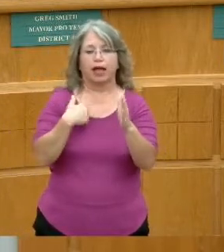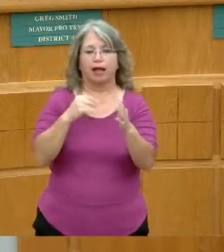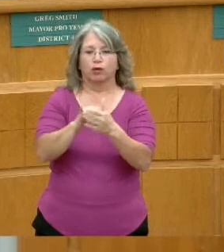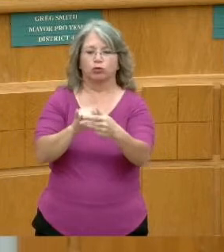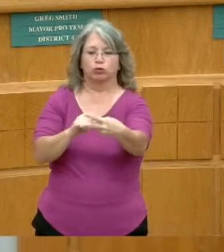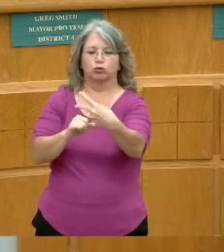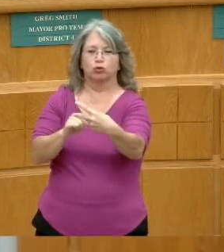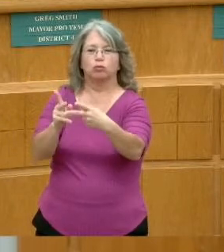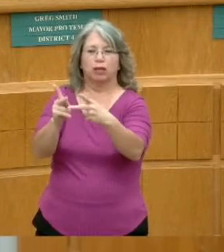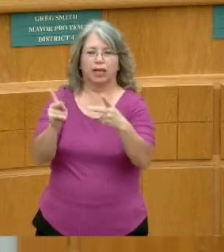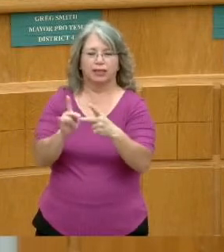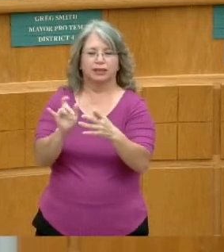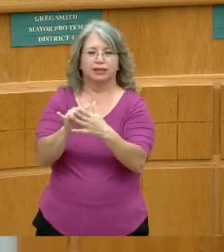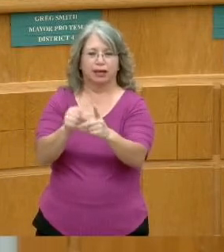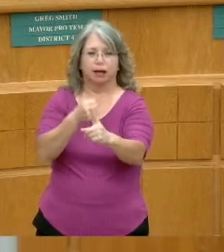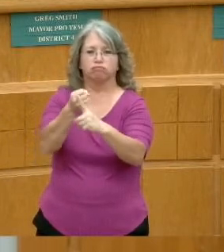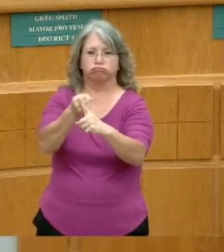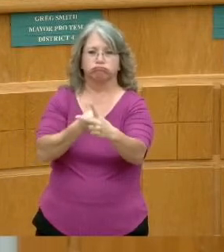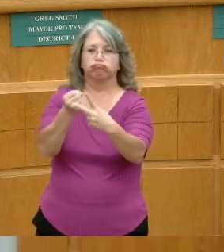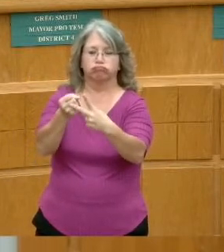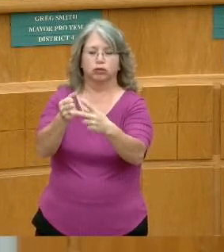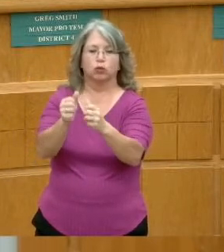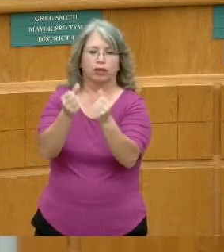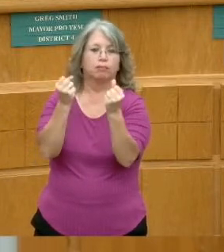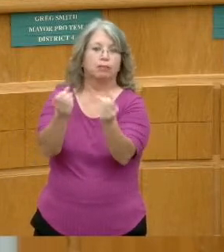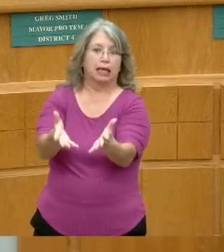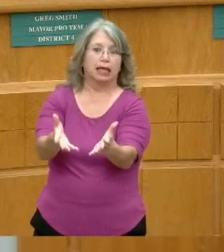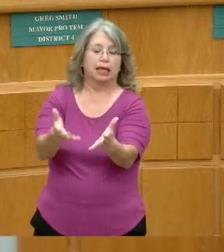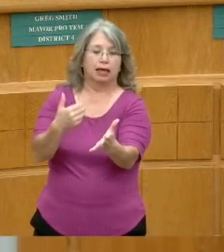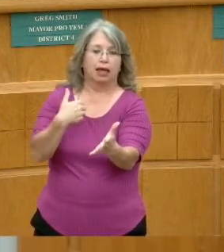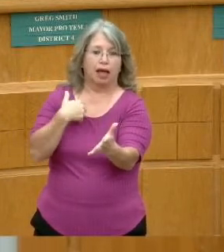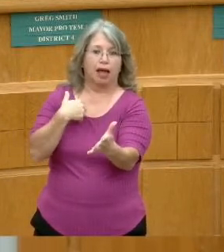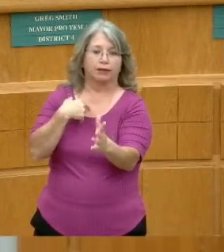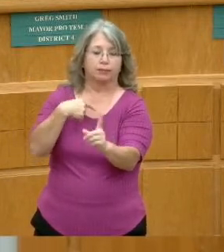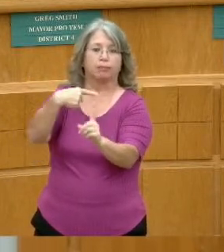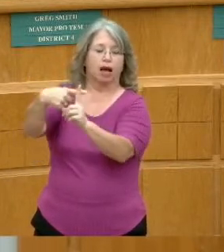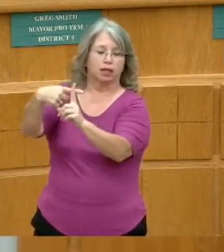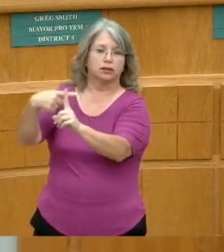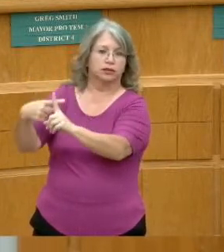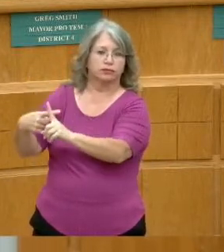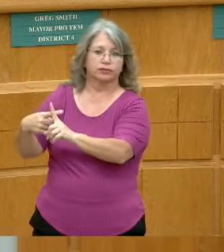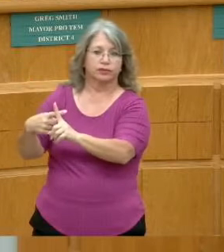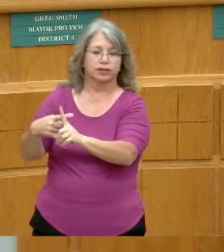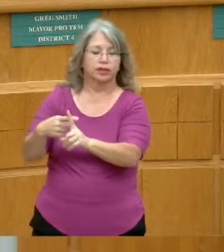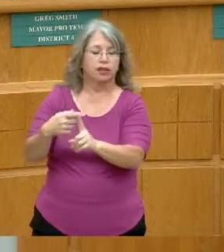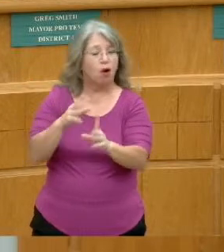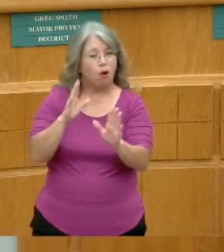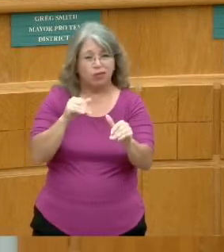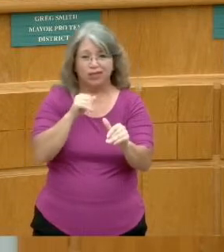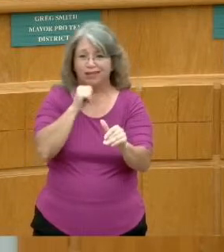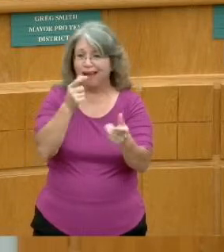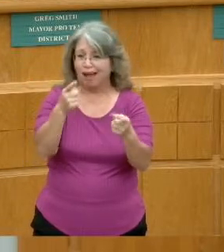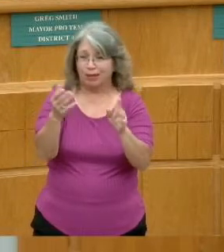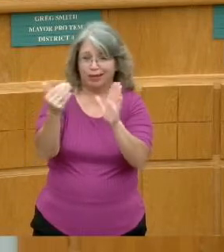the graph. And hopefully there won't be many of those in the future, but we want to be prepared just in case that happens.